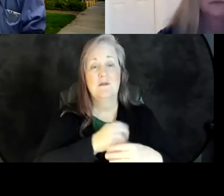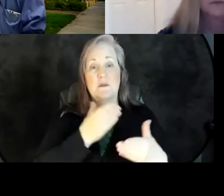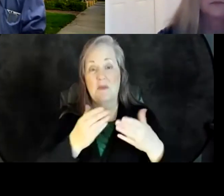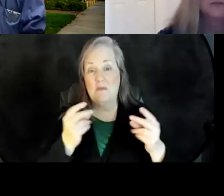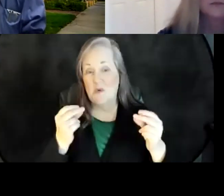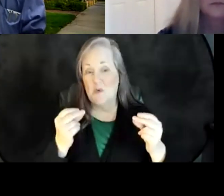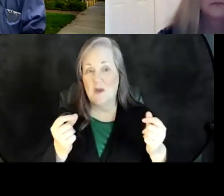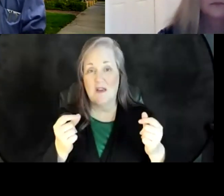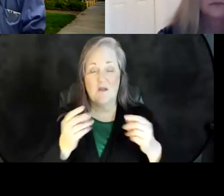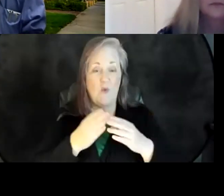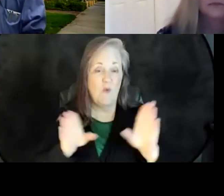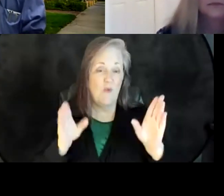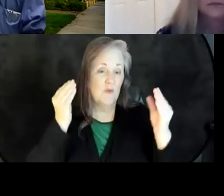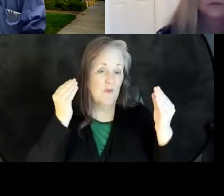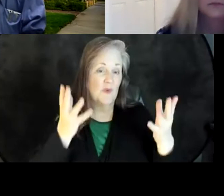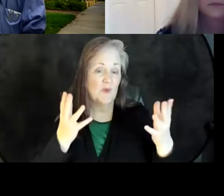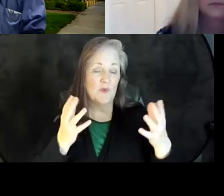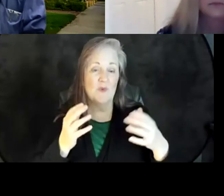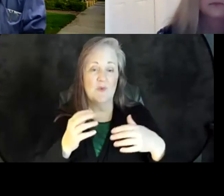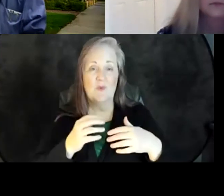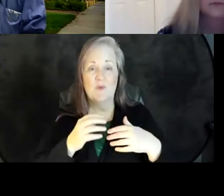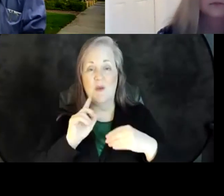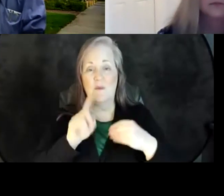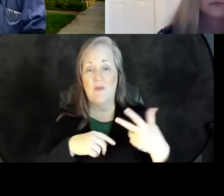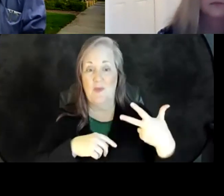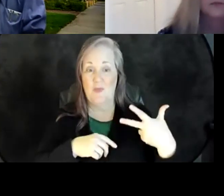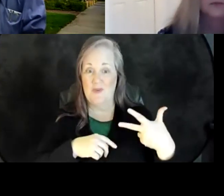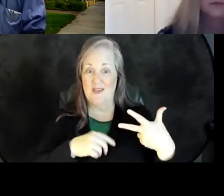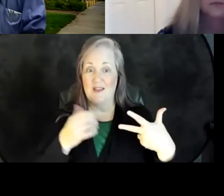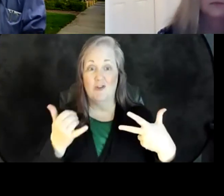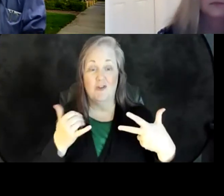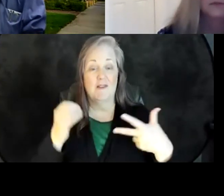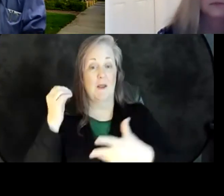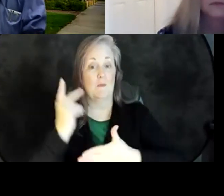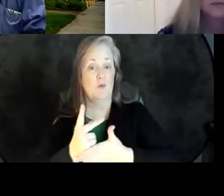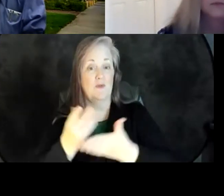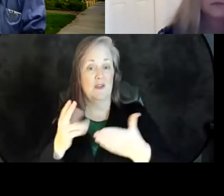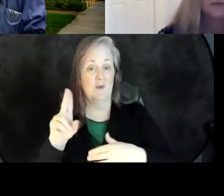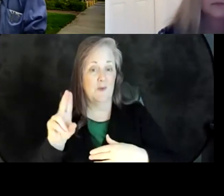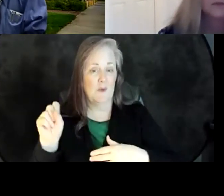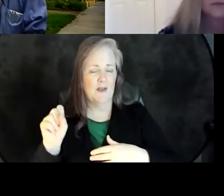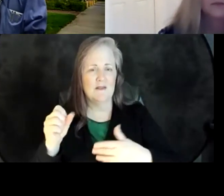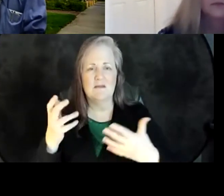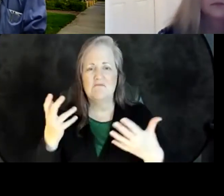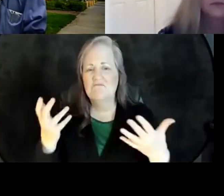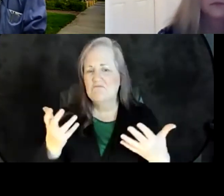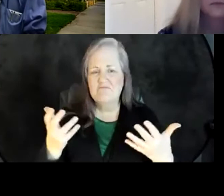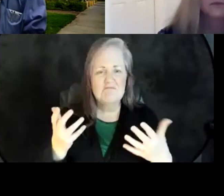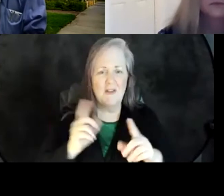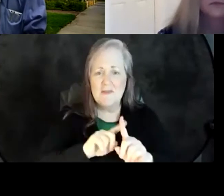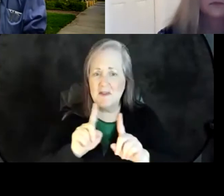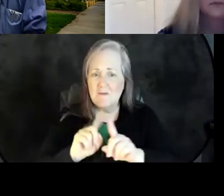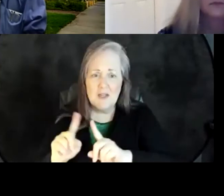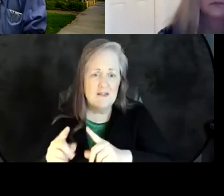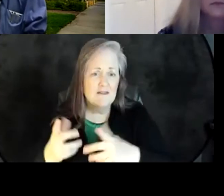quick overview of the 3 vaccines that are currently approved in the United States, what makes them different from each